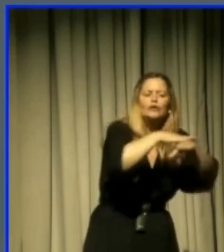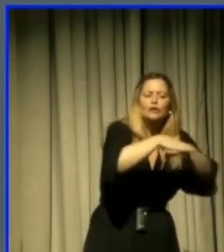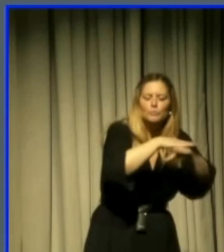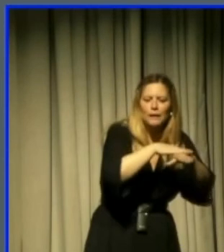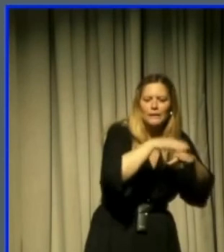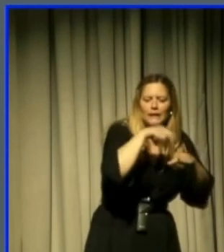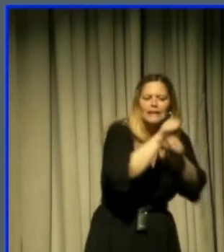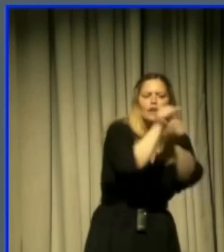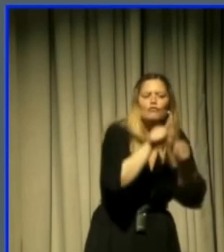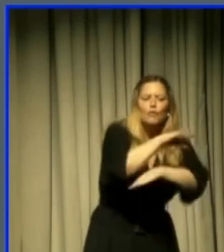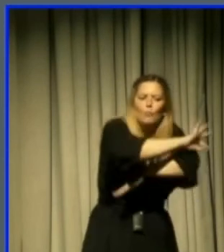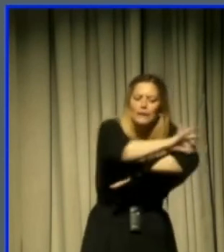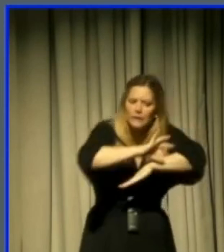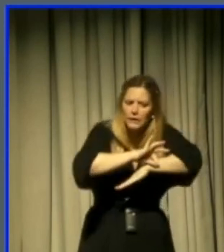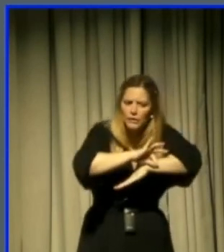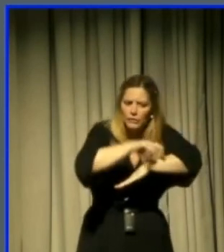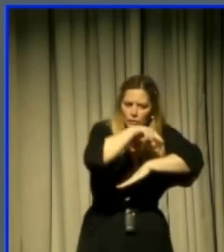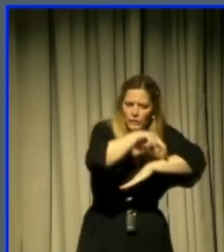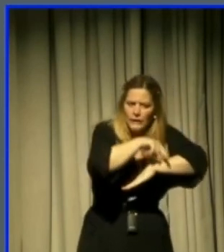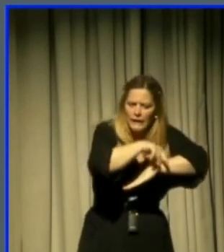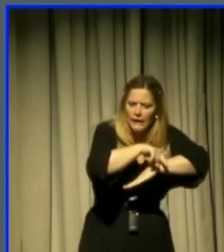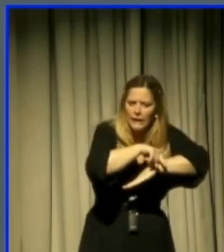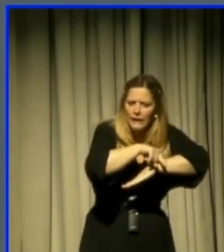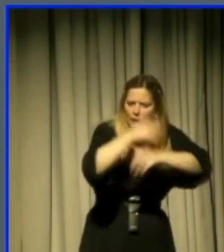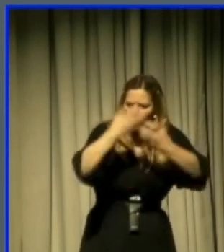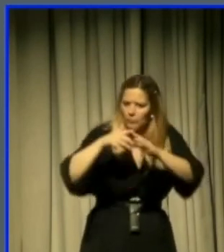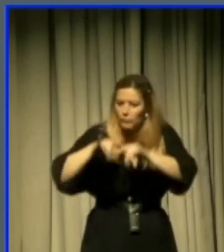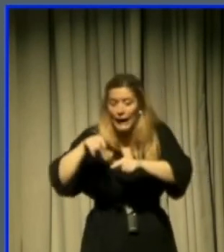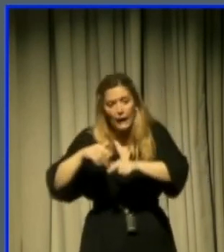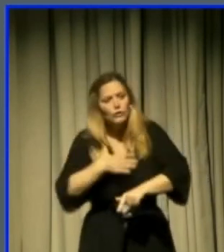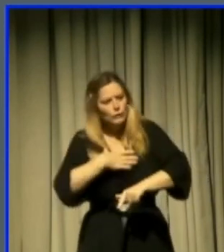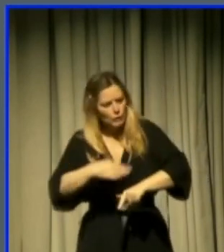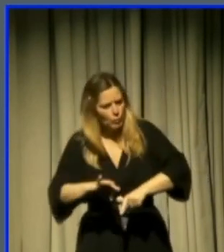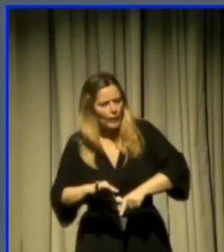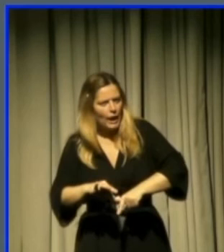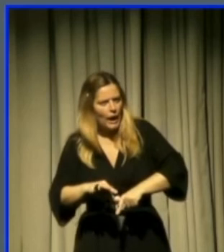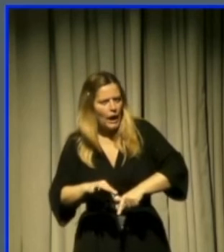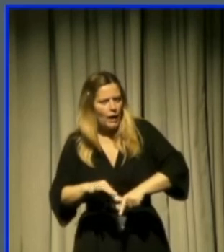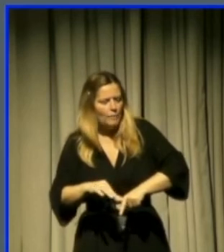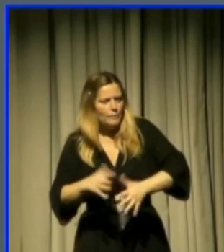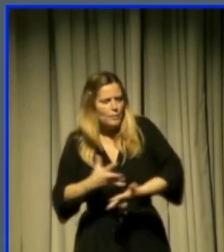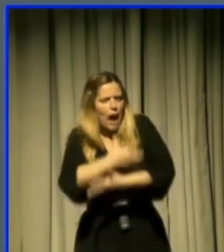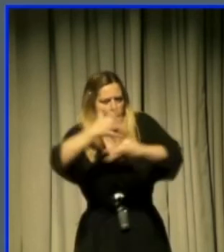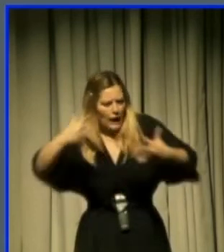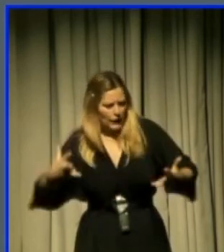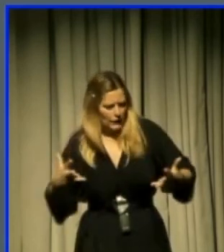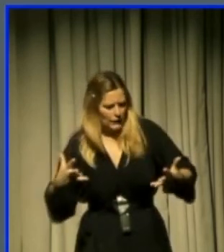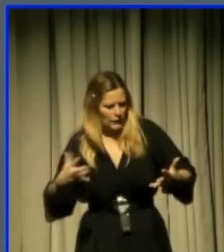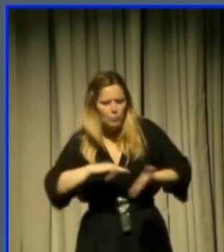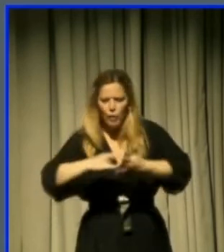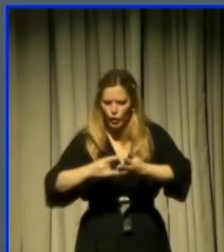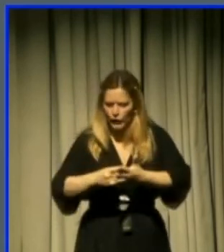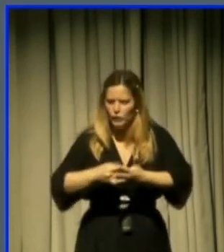can be made at large scale. So the other interesting point of technology is that it's an augmentation of the creative